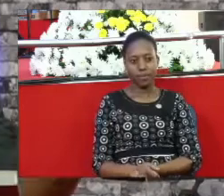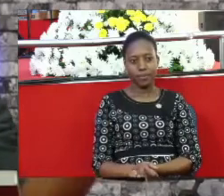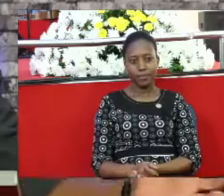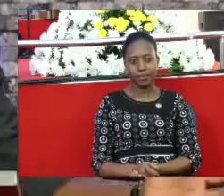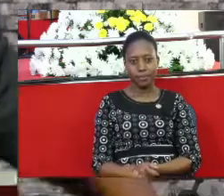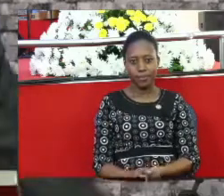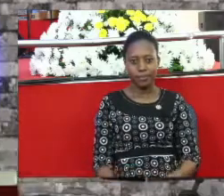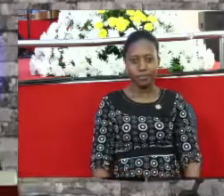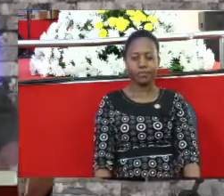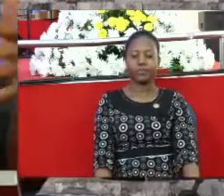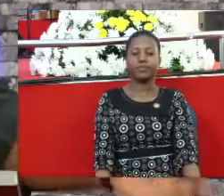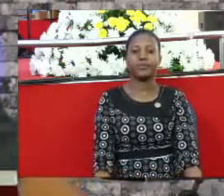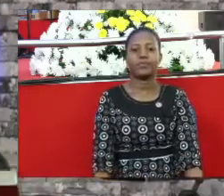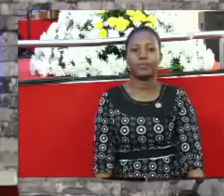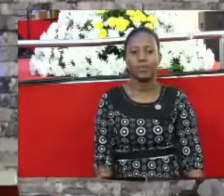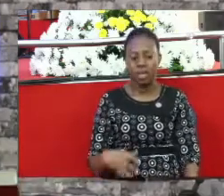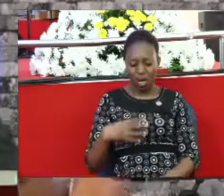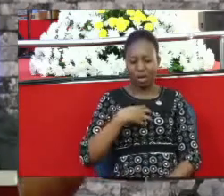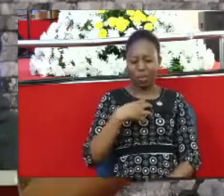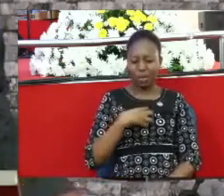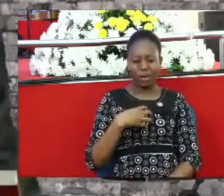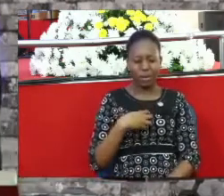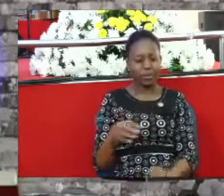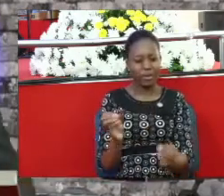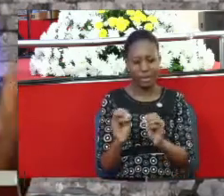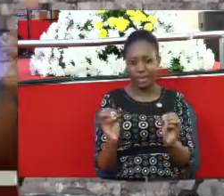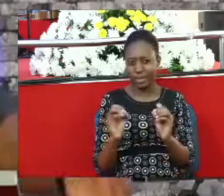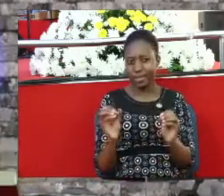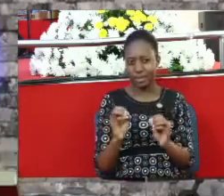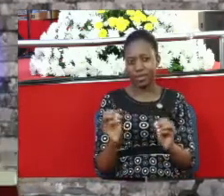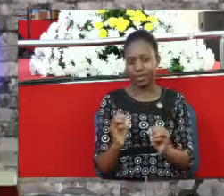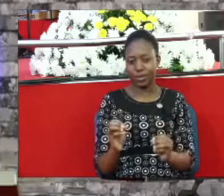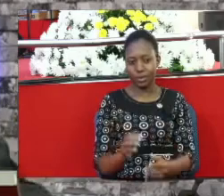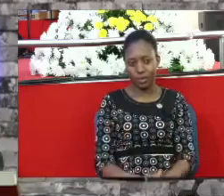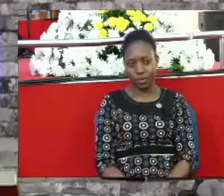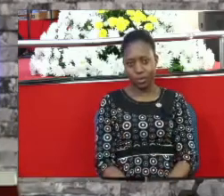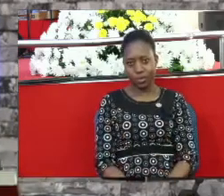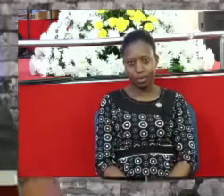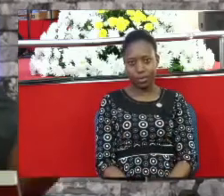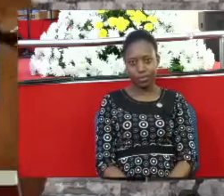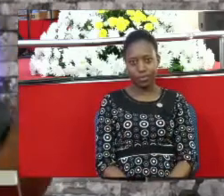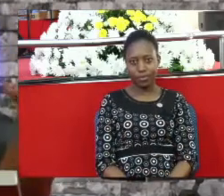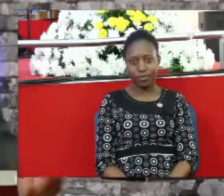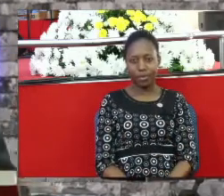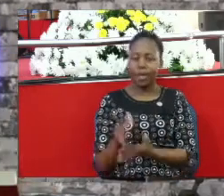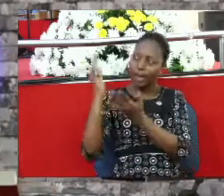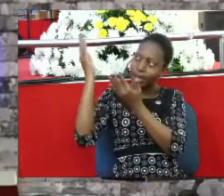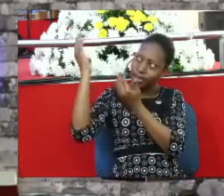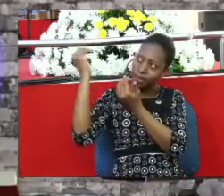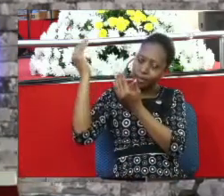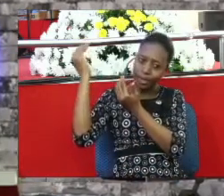sijui mzungu, sijui employer, sijui bishop, sijui nani, because you're employed by bishop, you know. Expect.